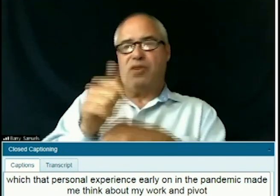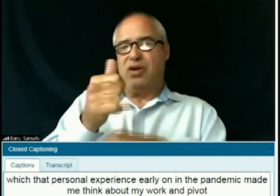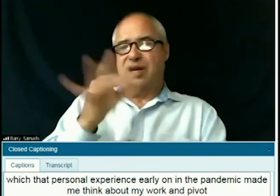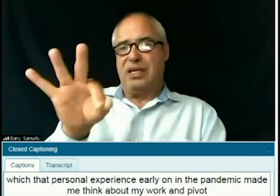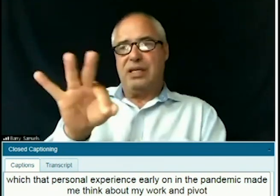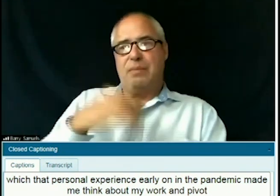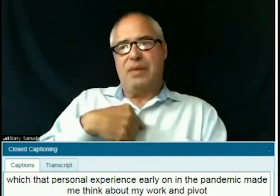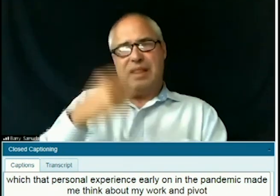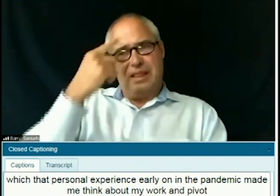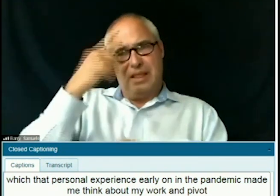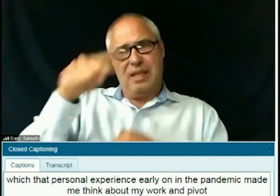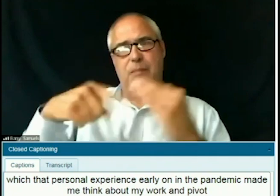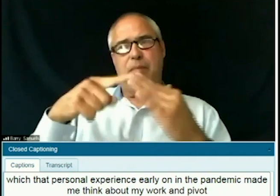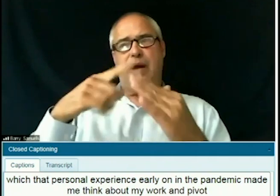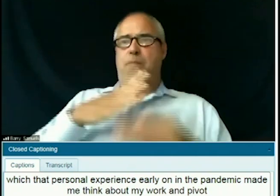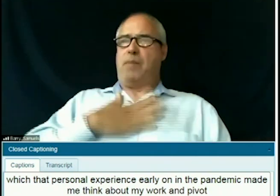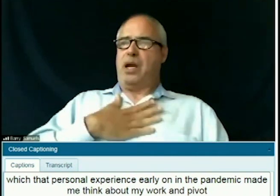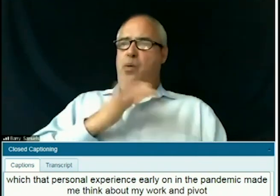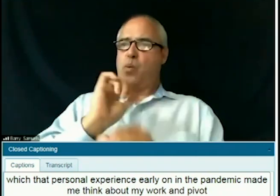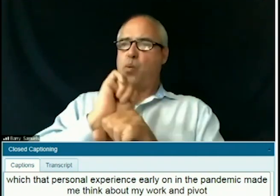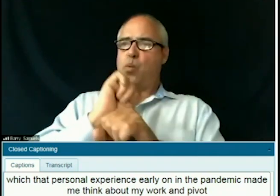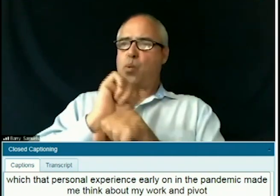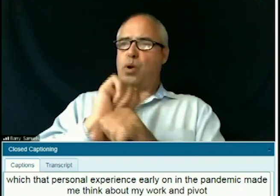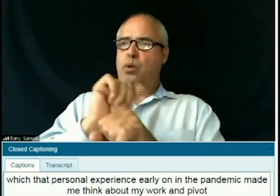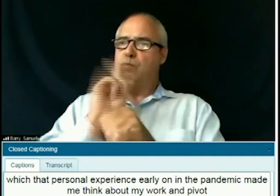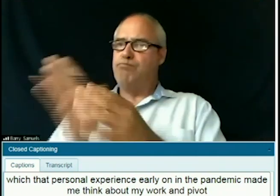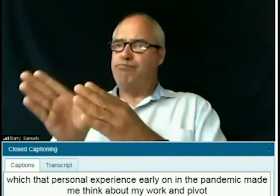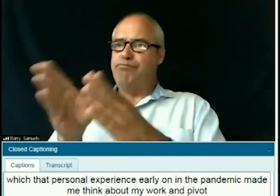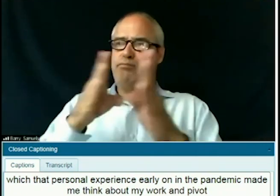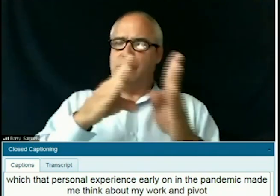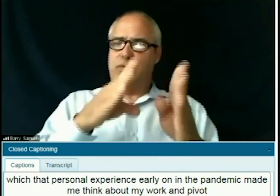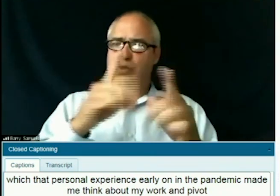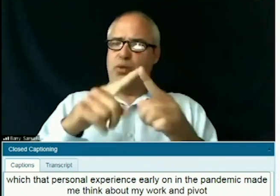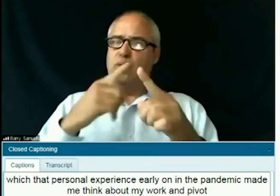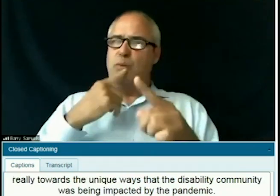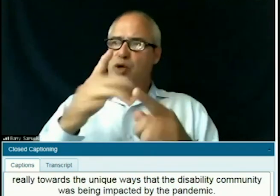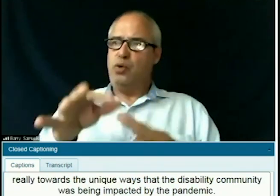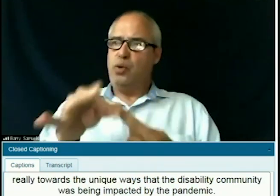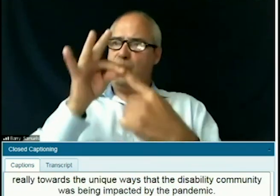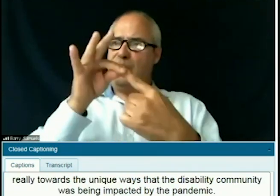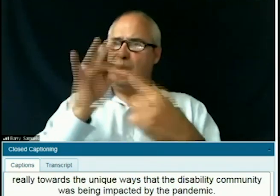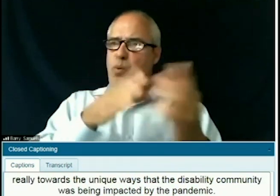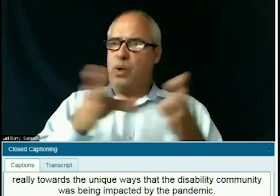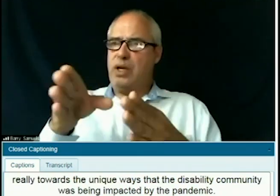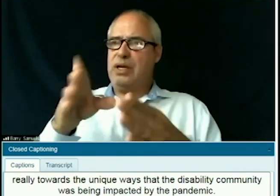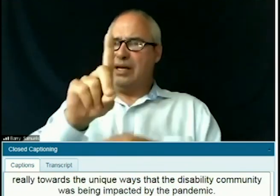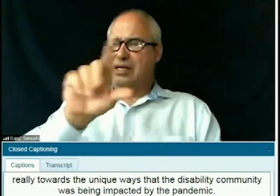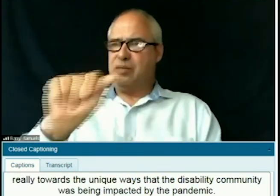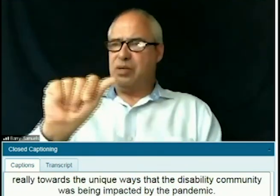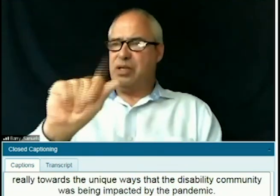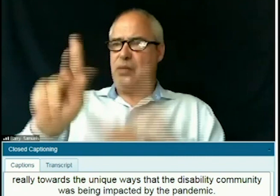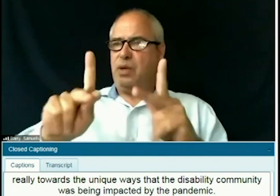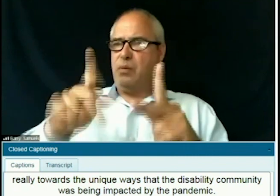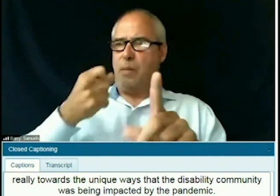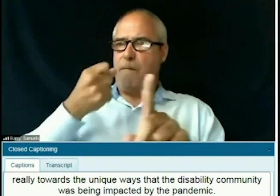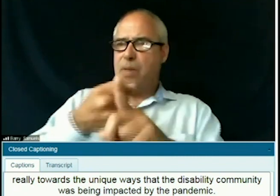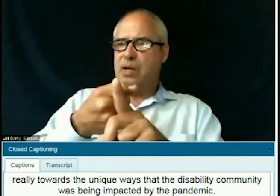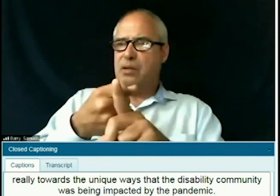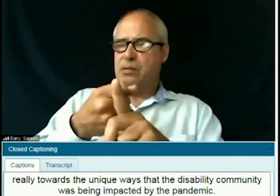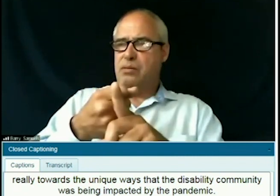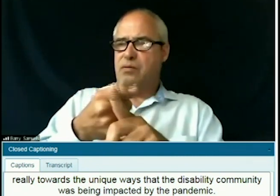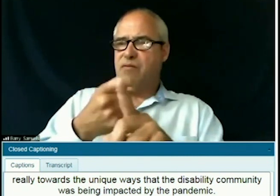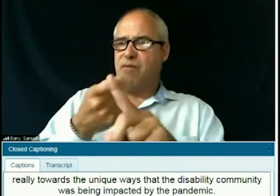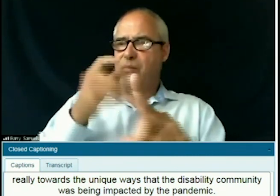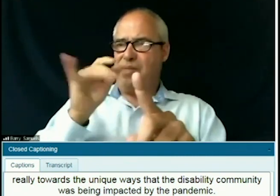work and pivot really towards the unique ways that the disability community was being impacted by the pandemic.